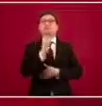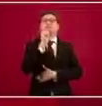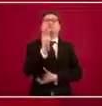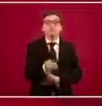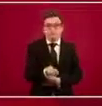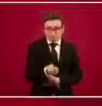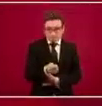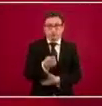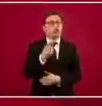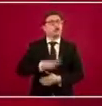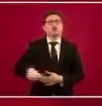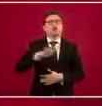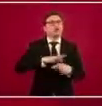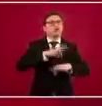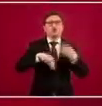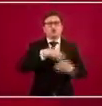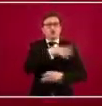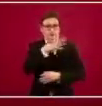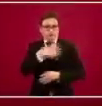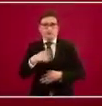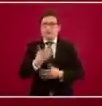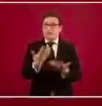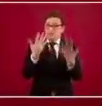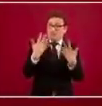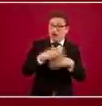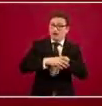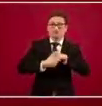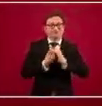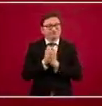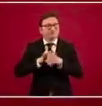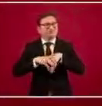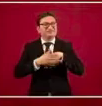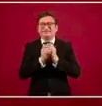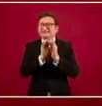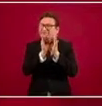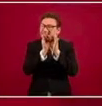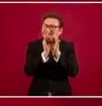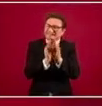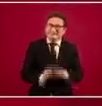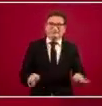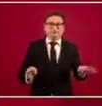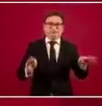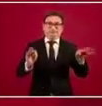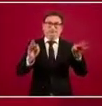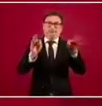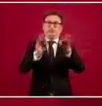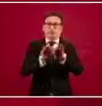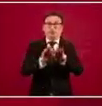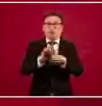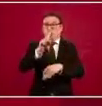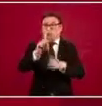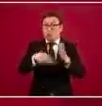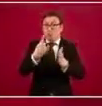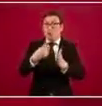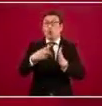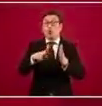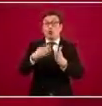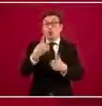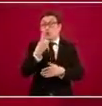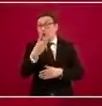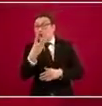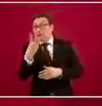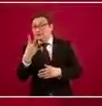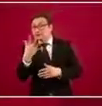are general, like washing your hands. That is extremely important. It's